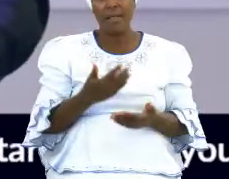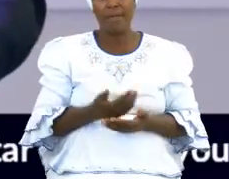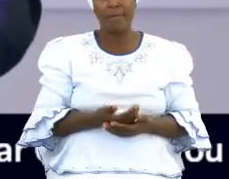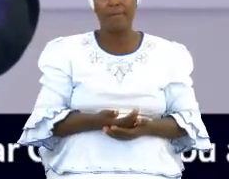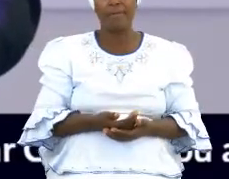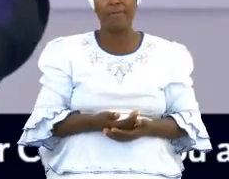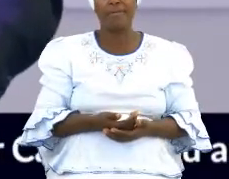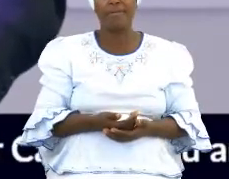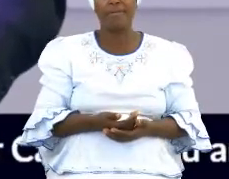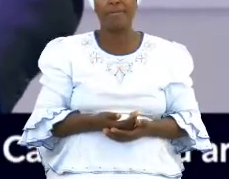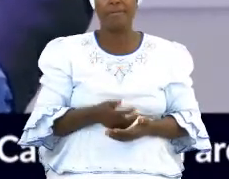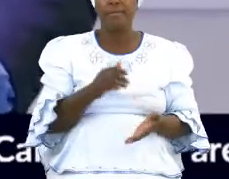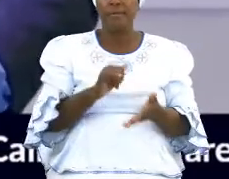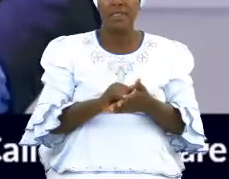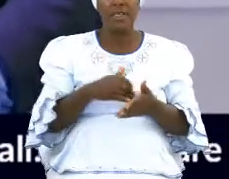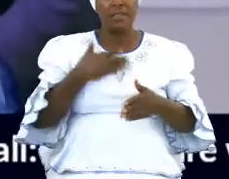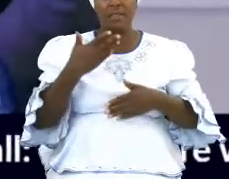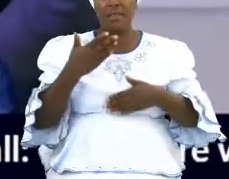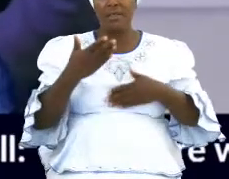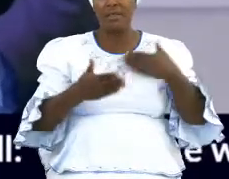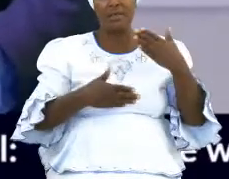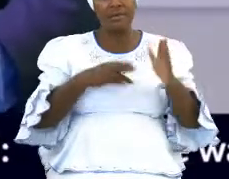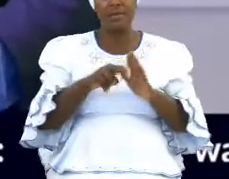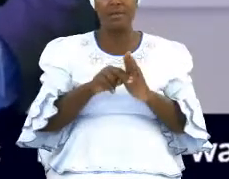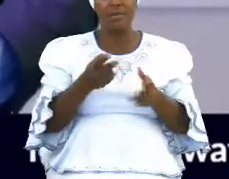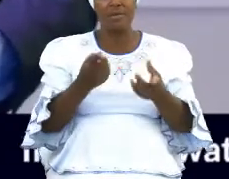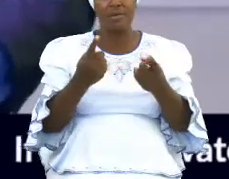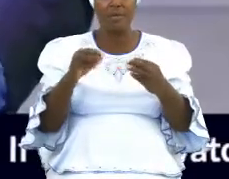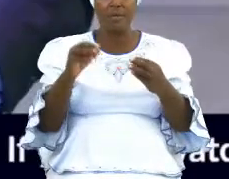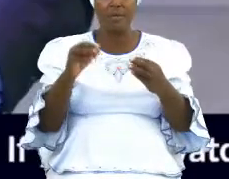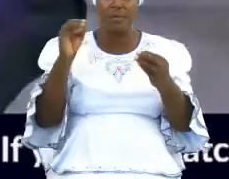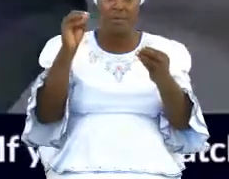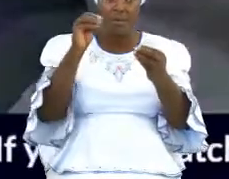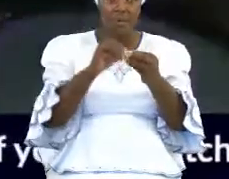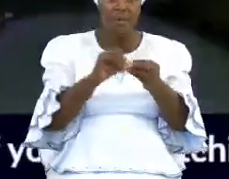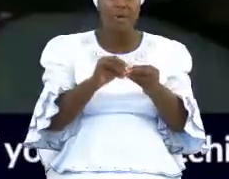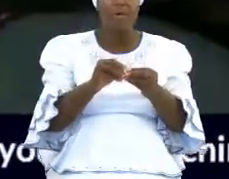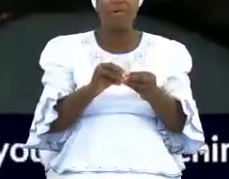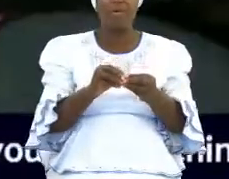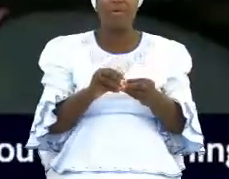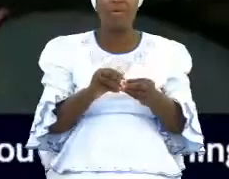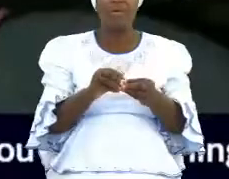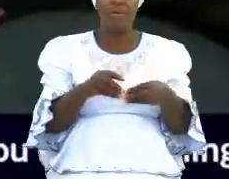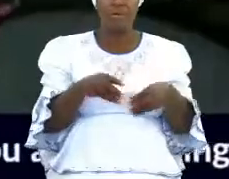That joy will come on during the final prayer.